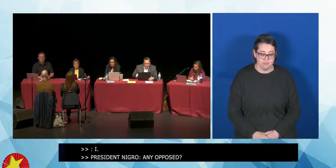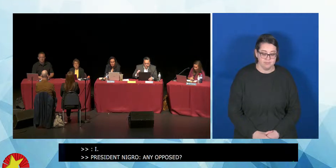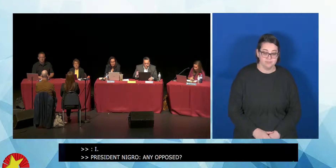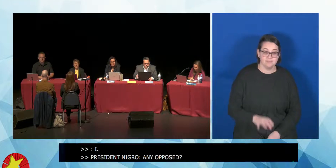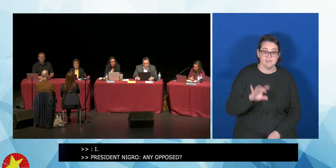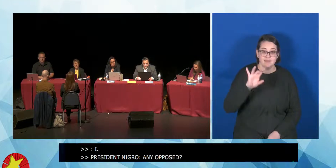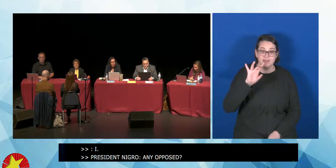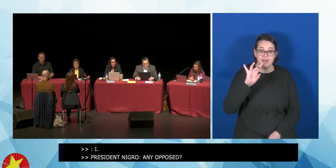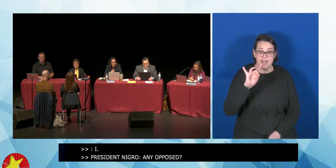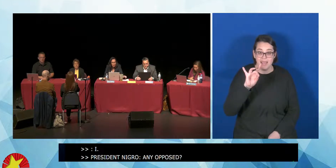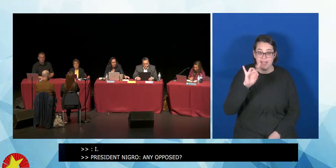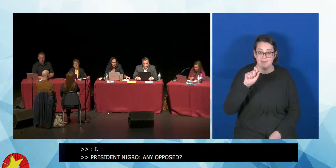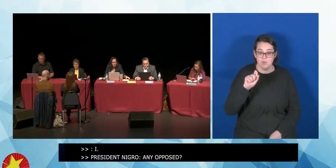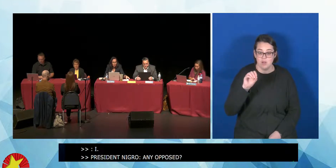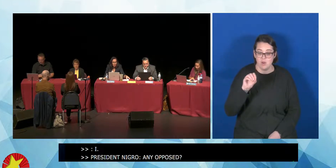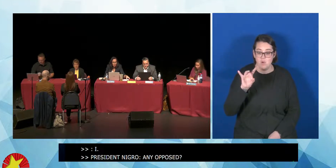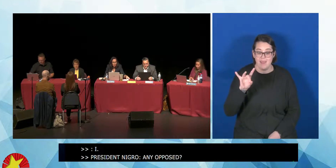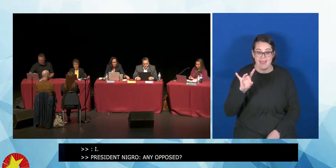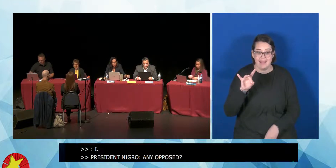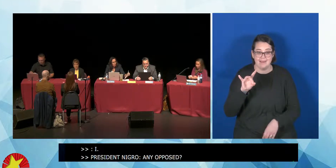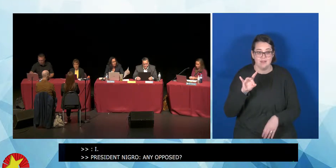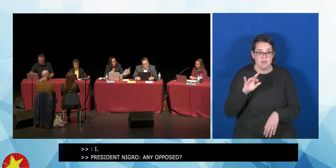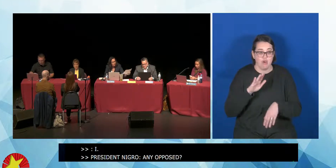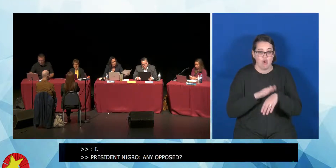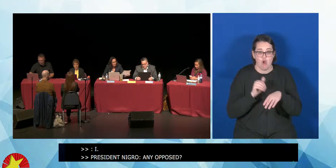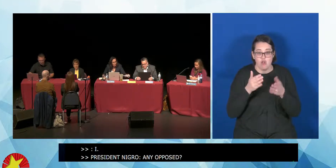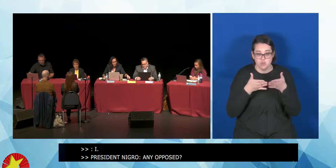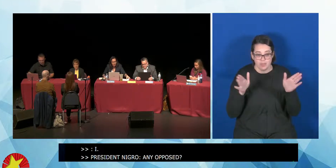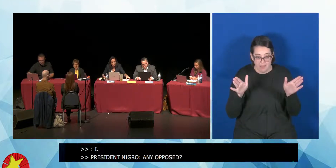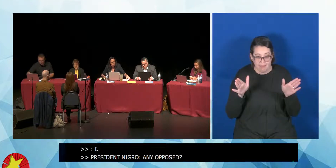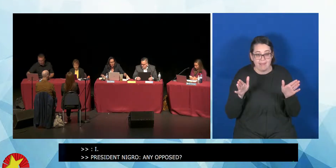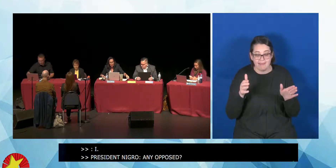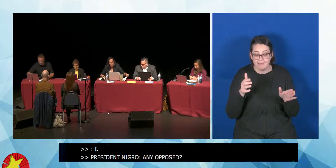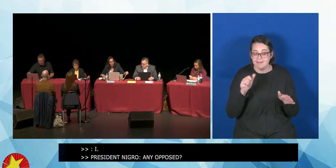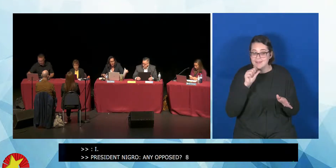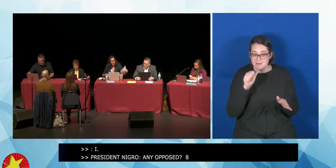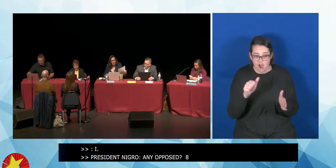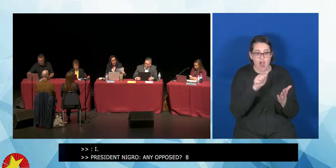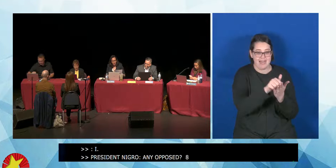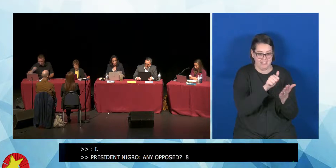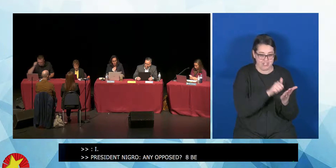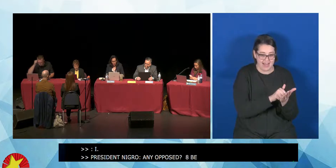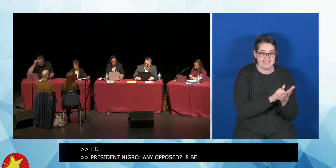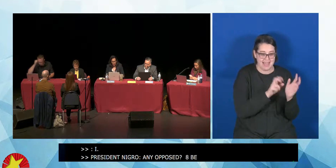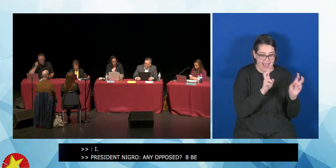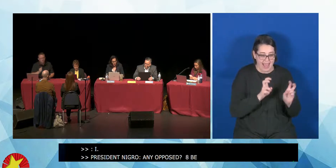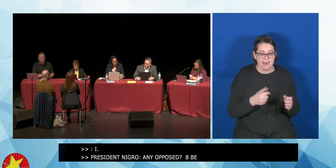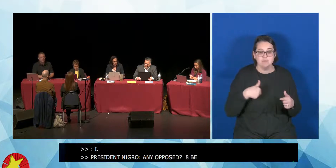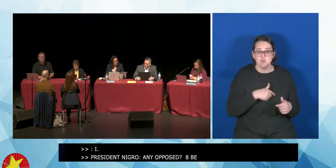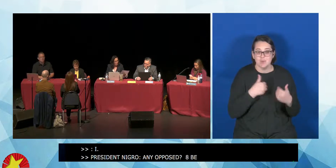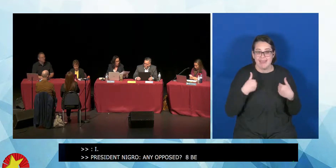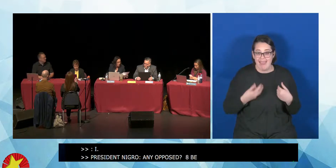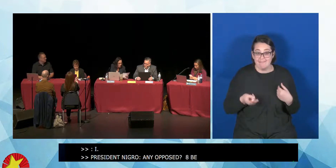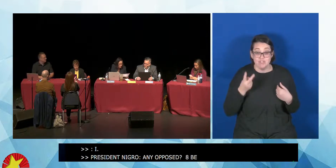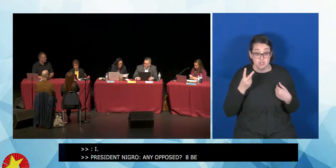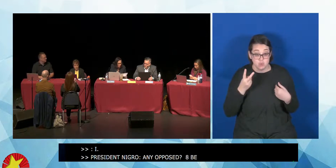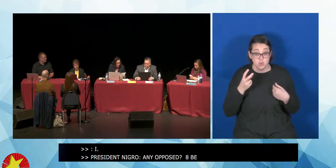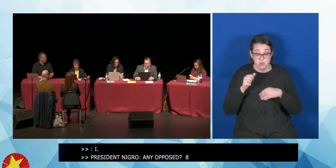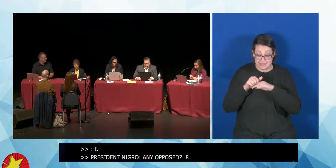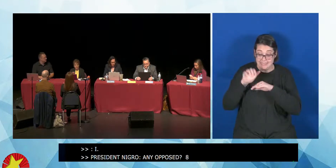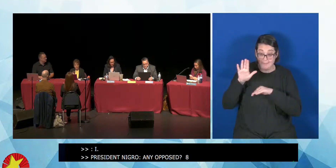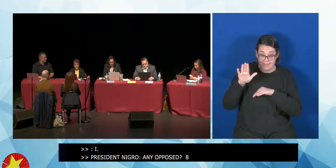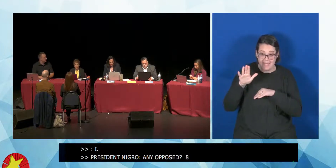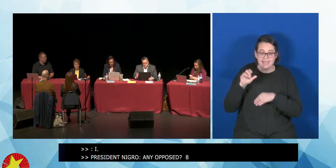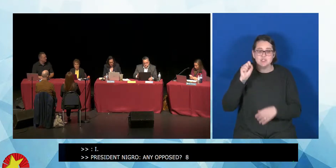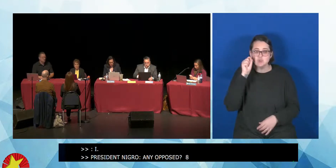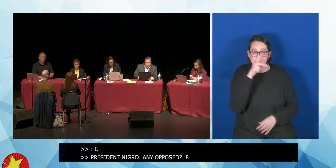808, call to the public. Call to the public on non-agendized items. We have two that were submitted, and Suke will